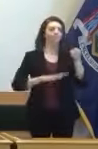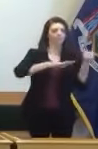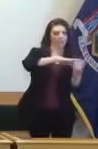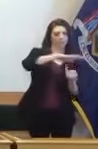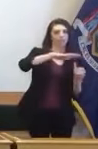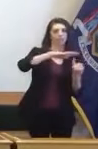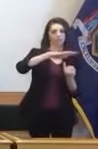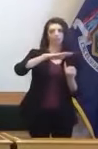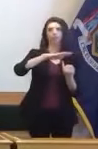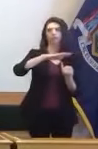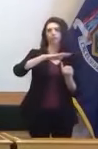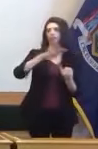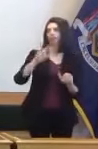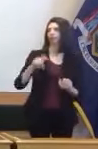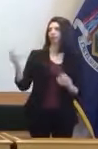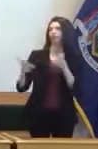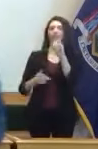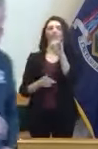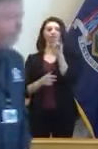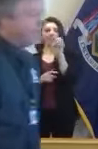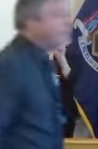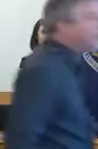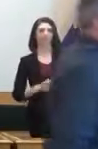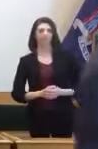to Diane Oldenburg.